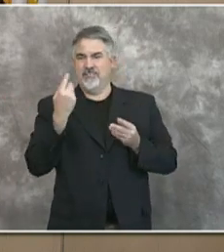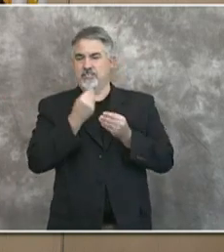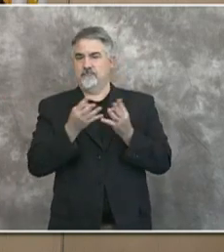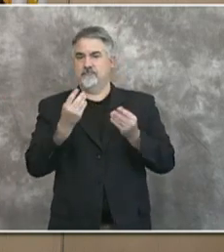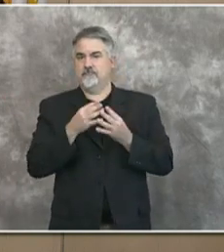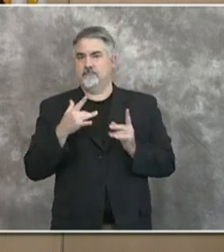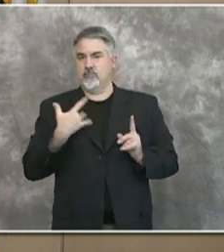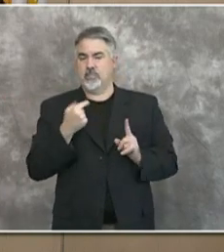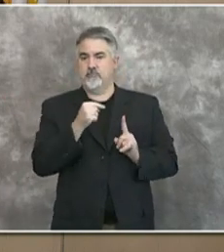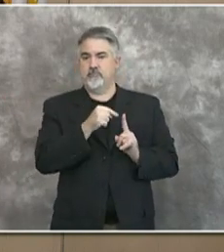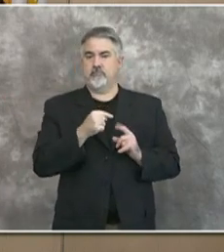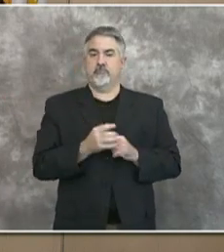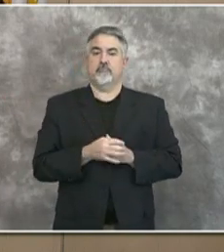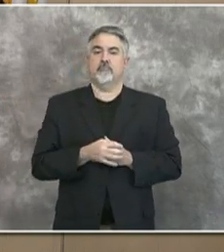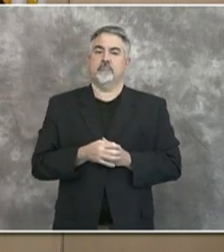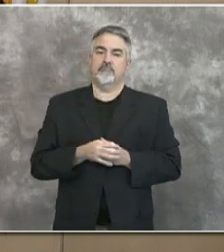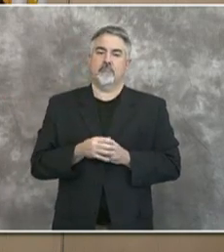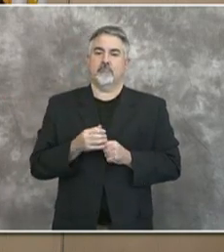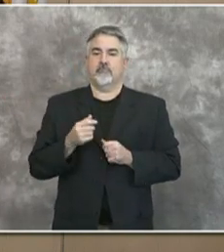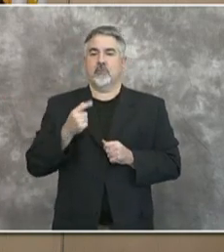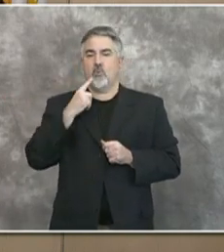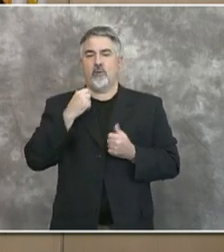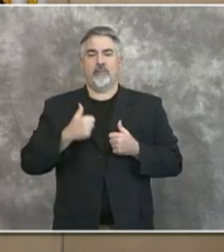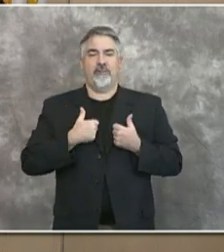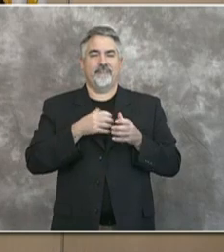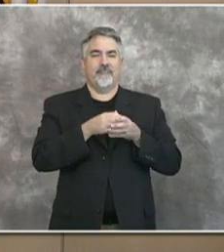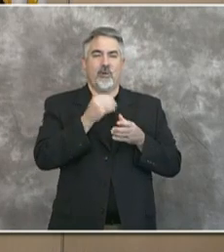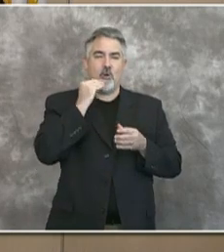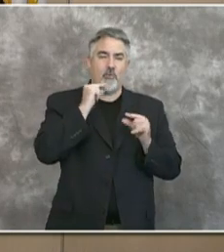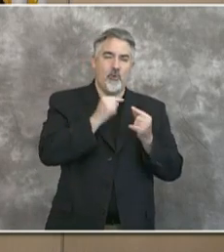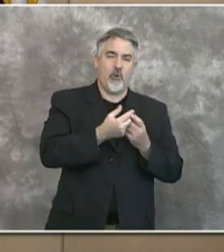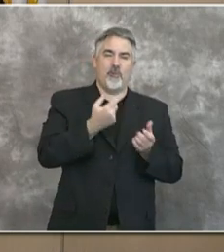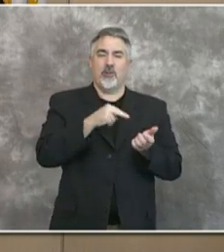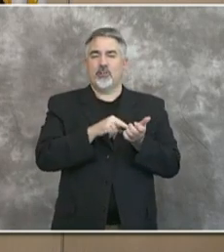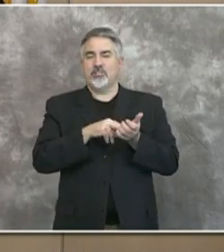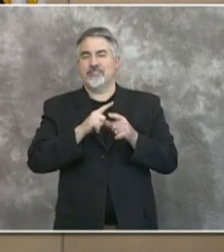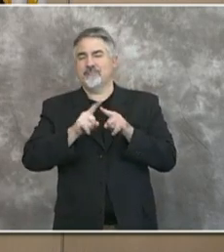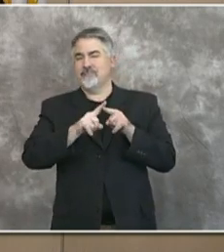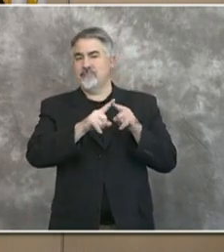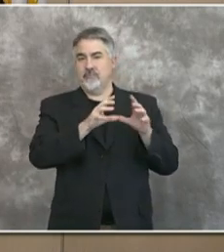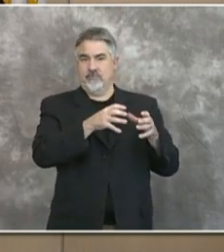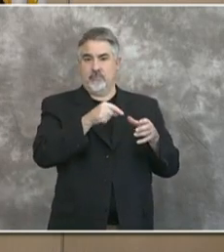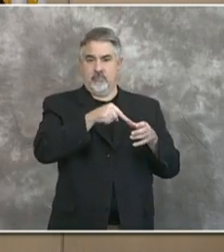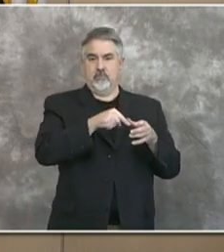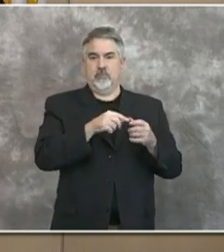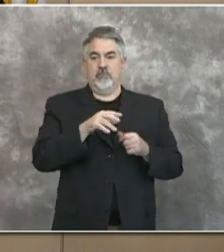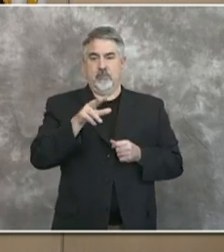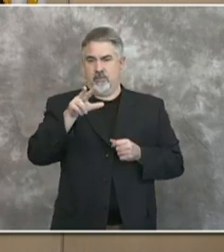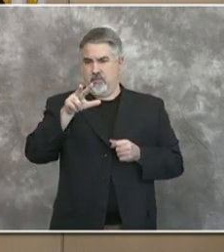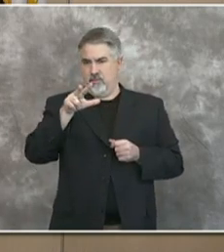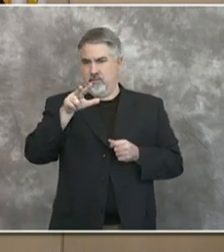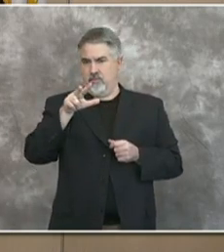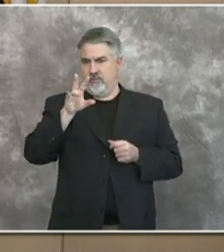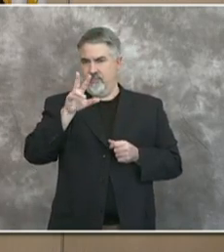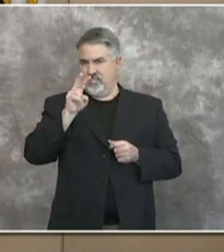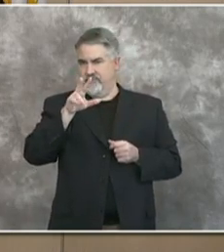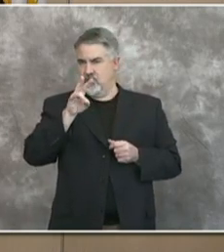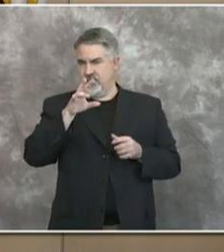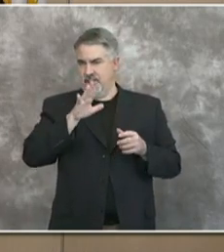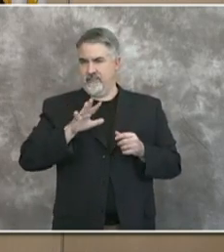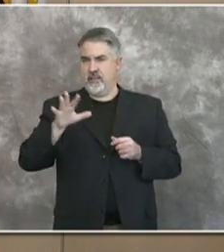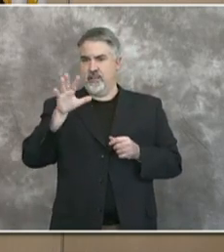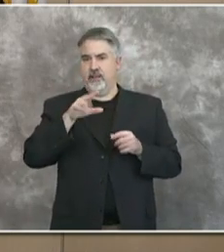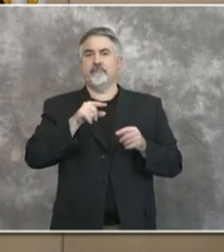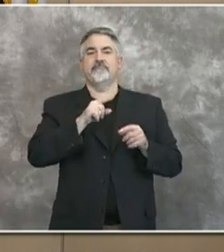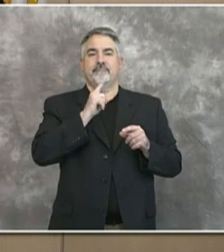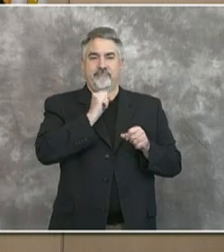regarding outbreaks in congregate and community settings, today we are reporting a cumulative total of 37 confirmed active